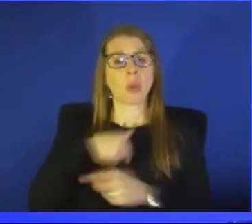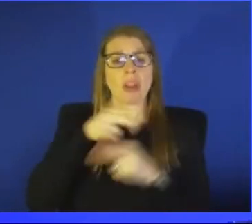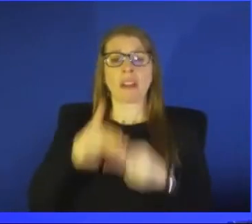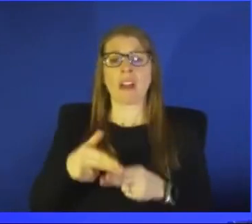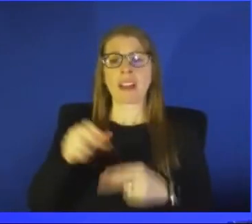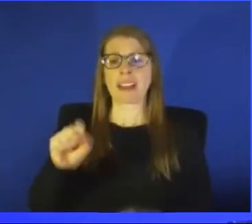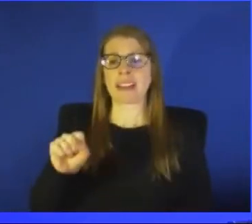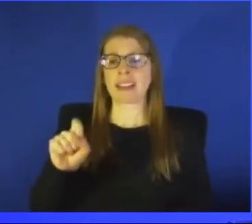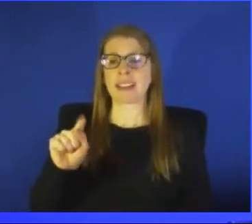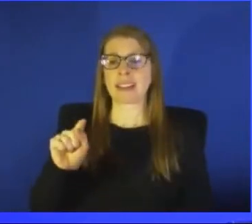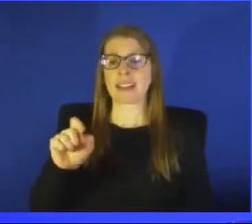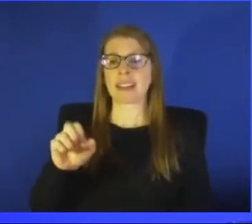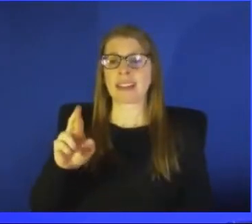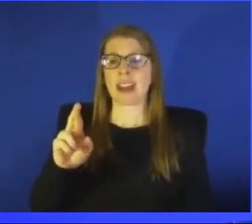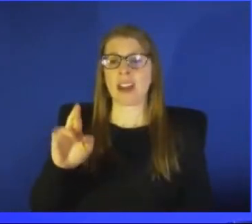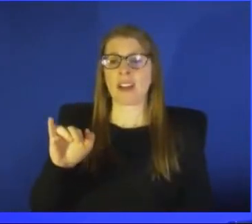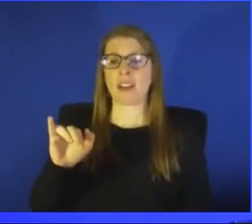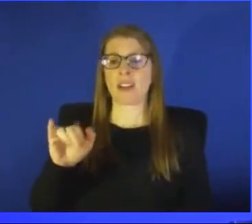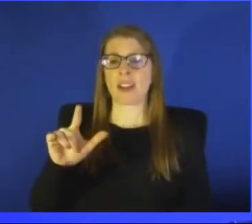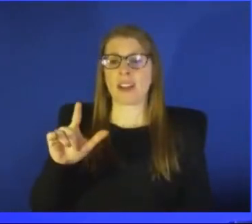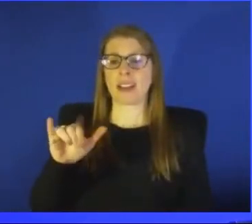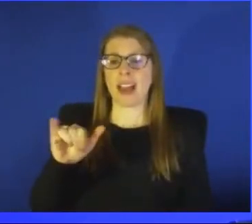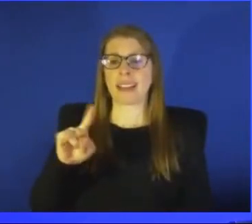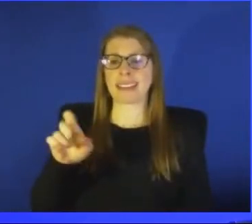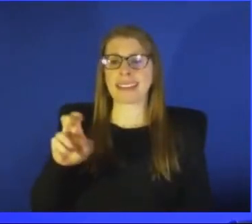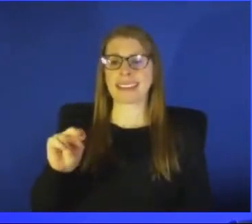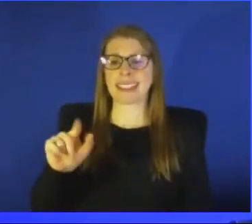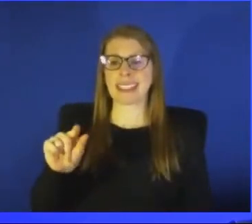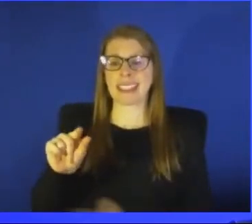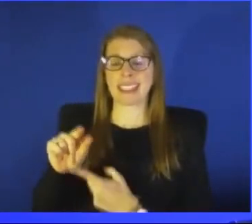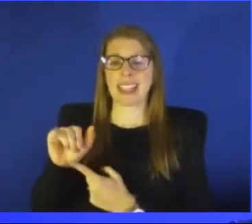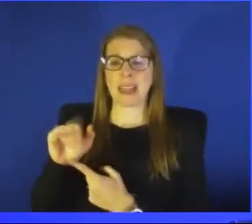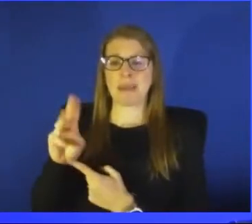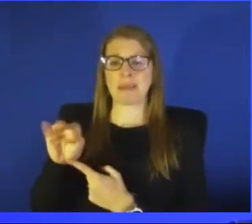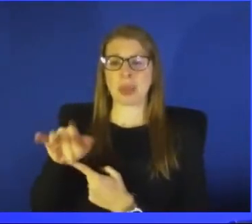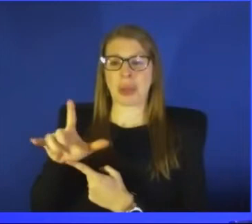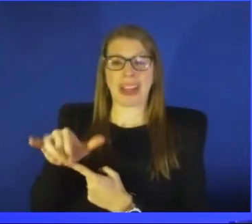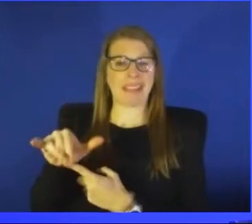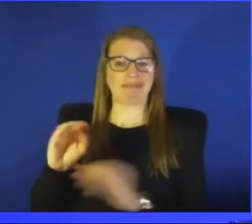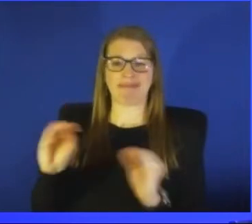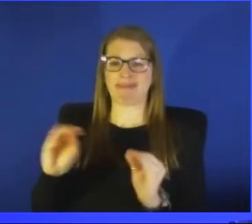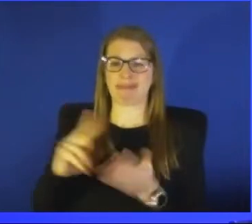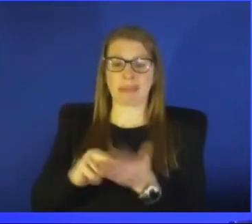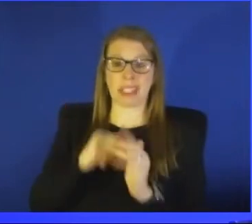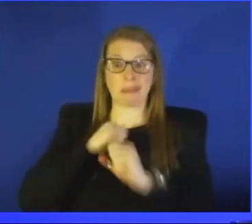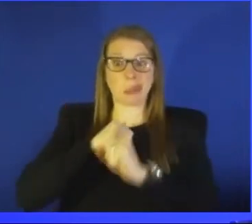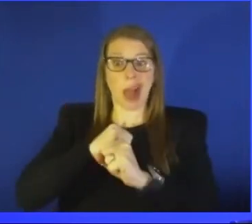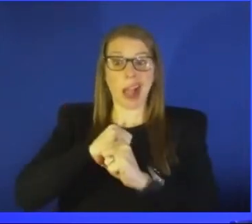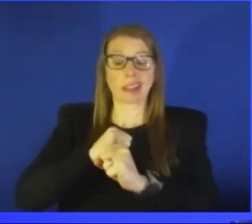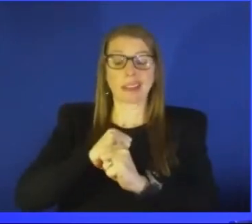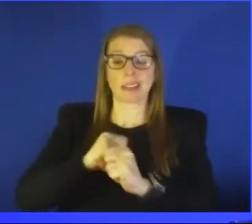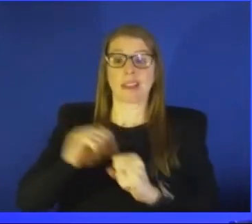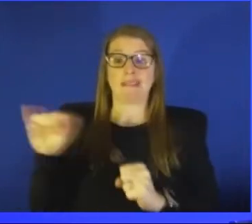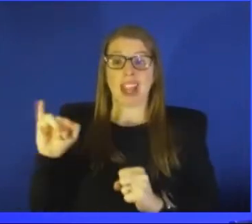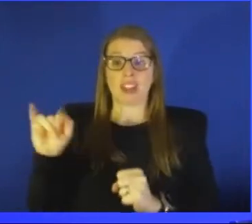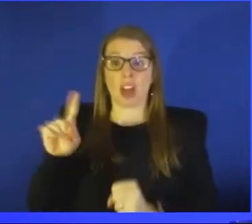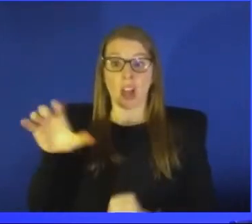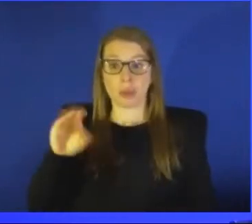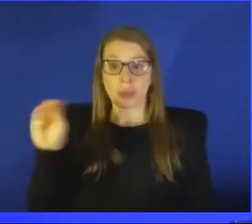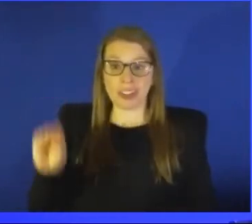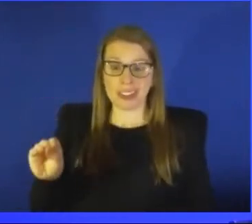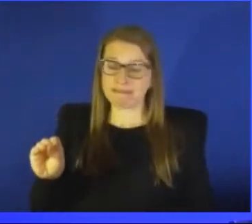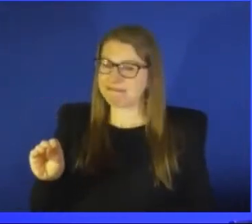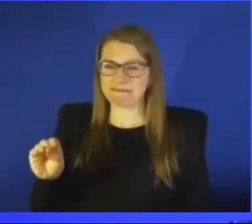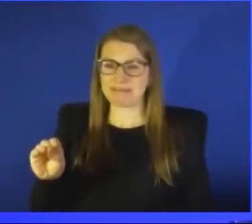no vaccine has offered sterilizing immunity, meaning it blocks infection. So there is some protection from infection,